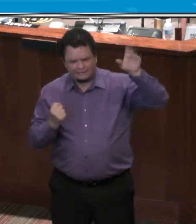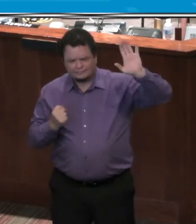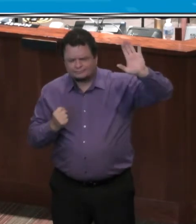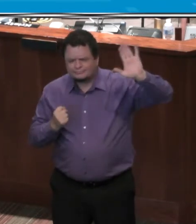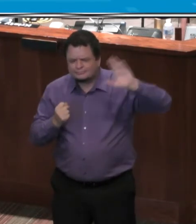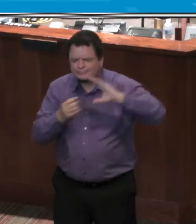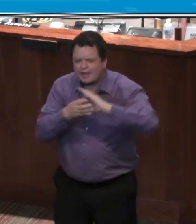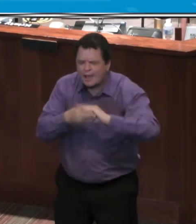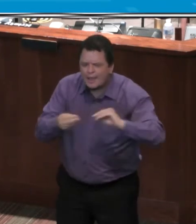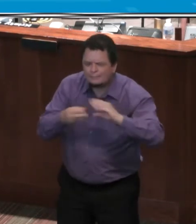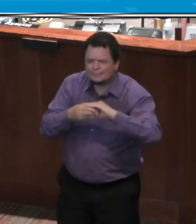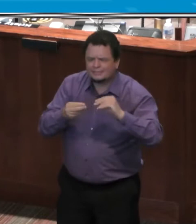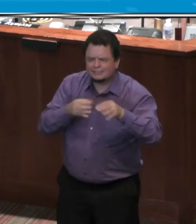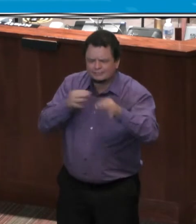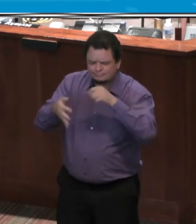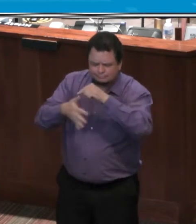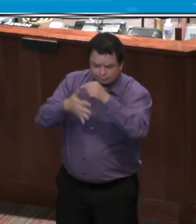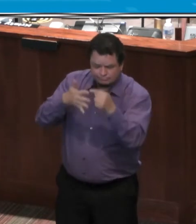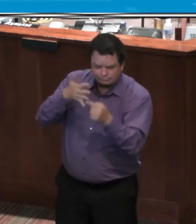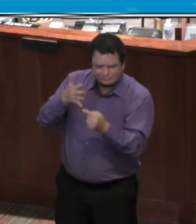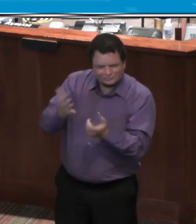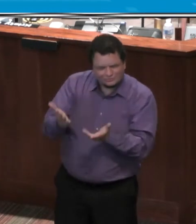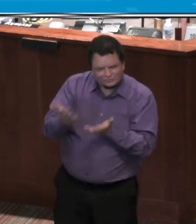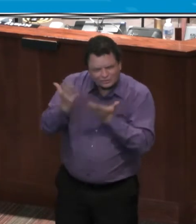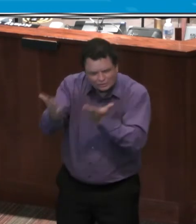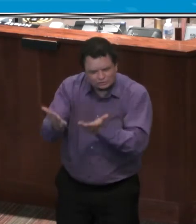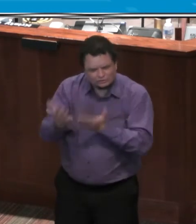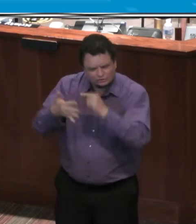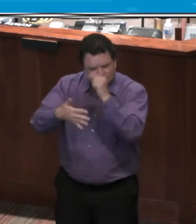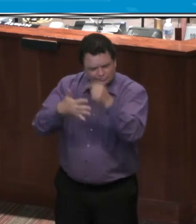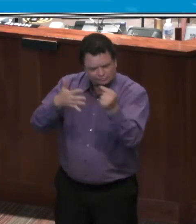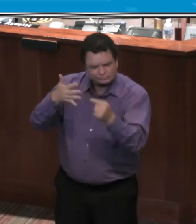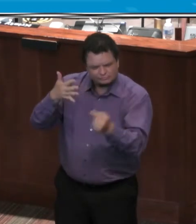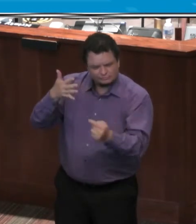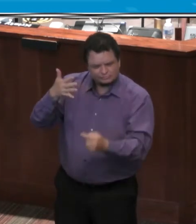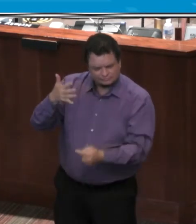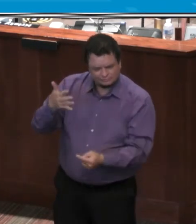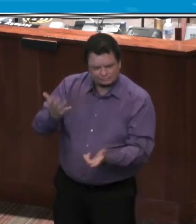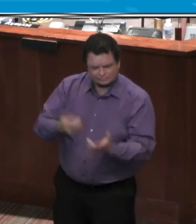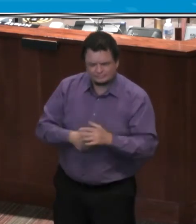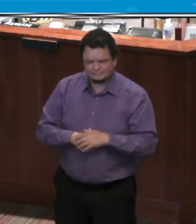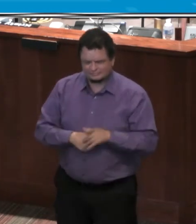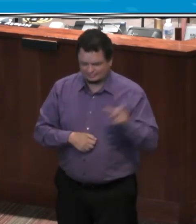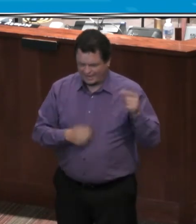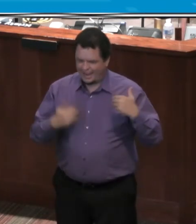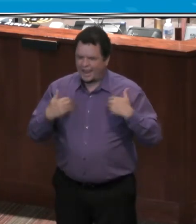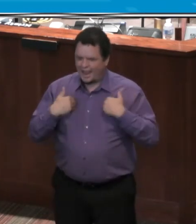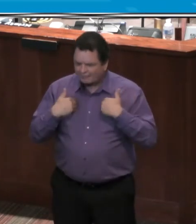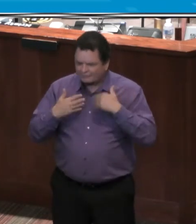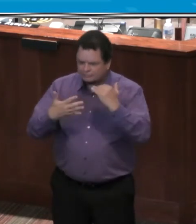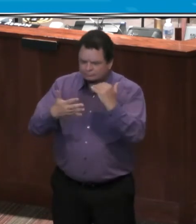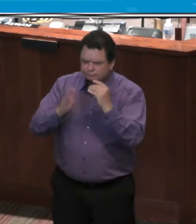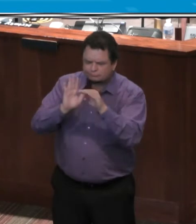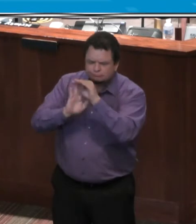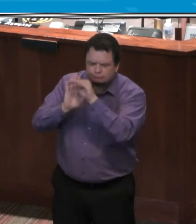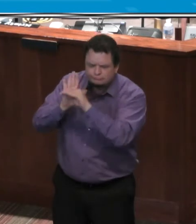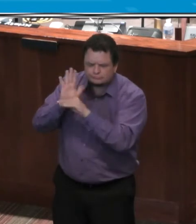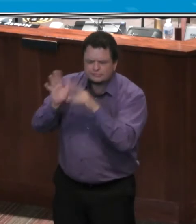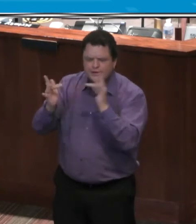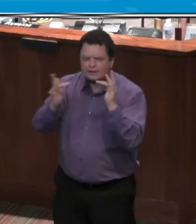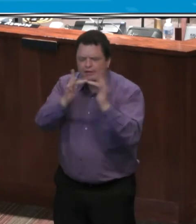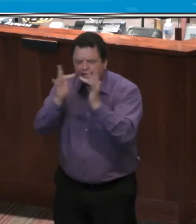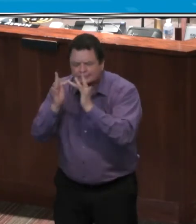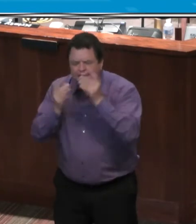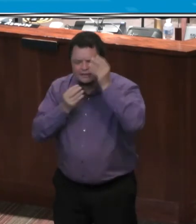to pass along contact information if anyone would like to meet with them. And I think they might be reaching out